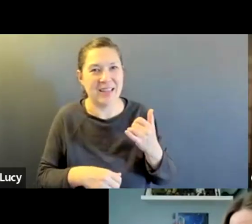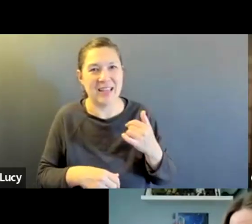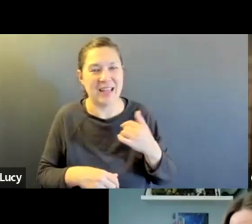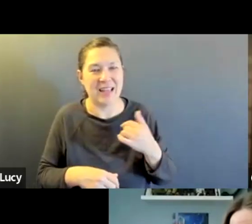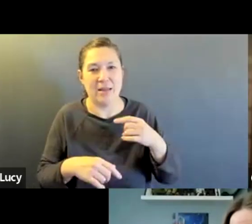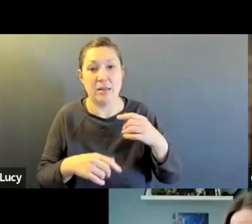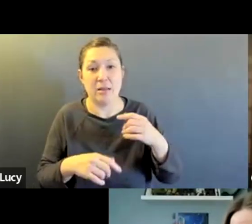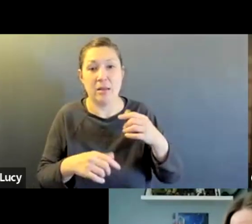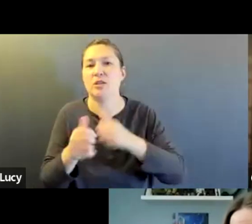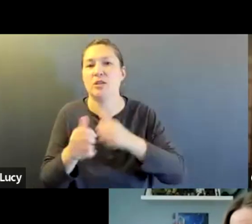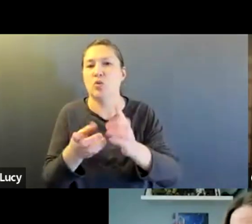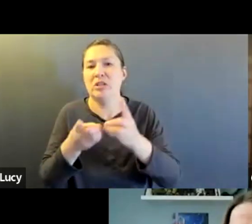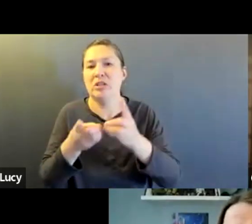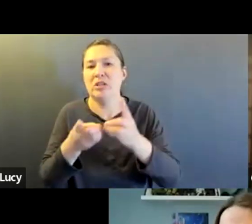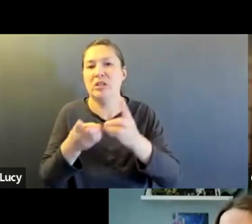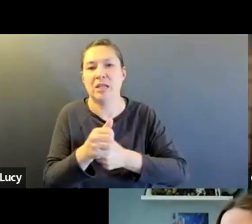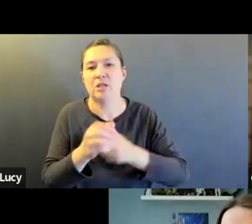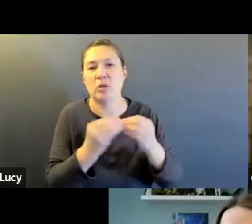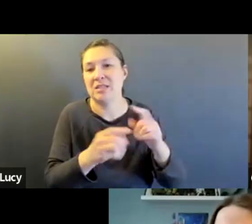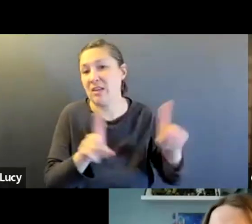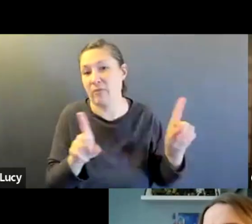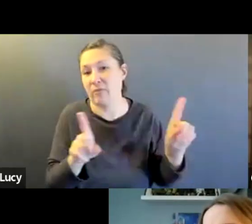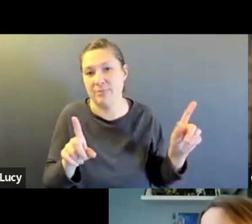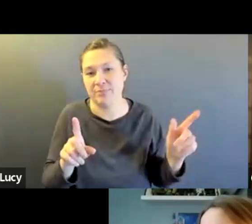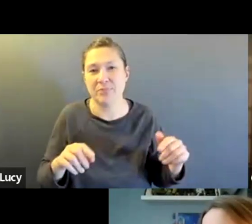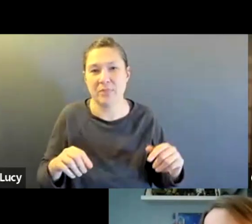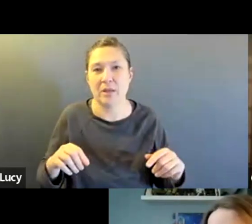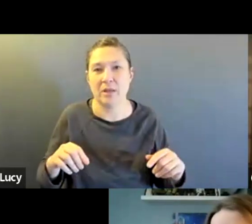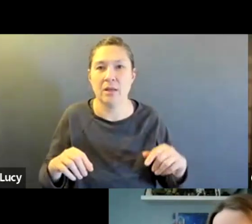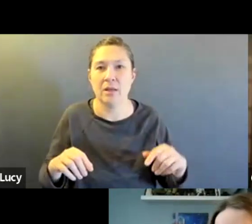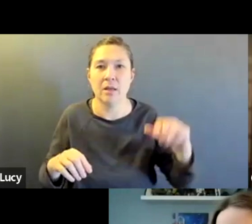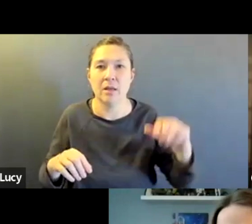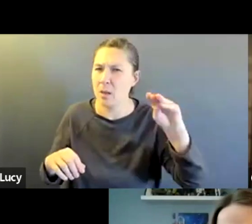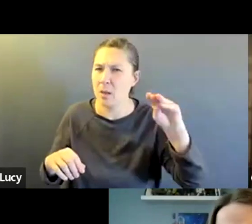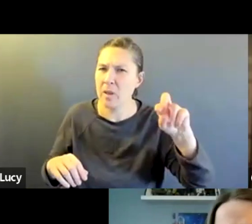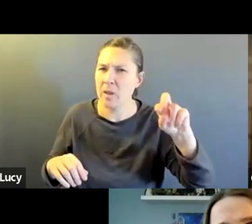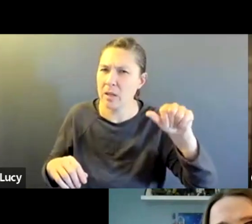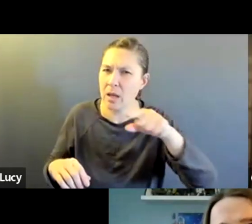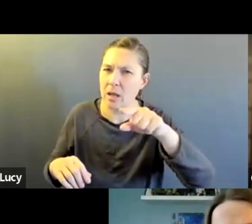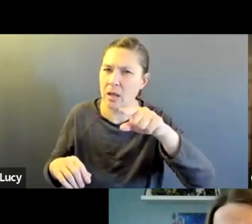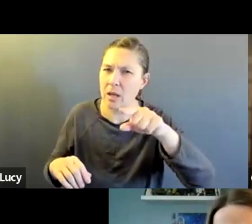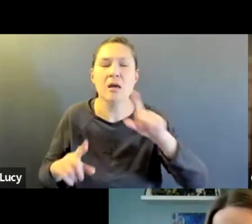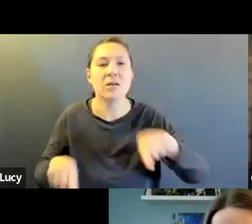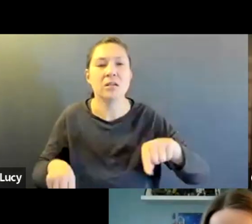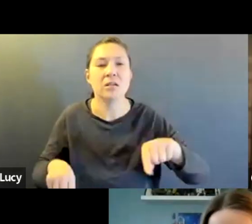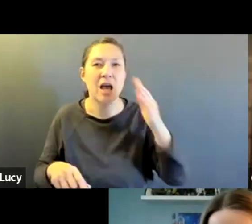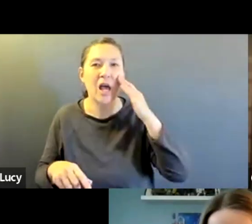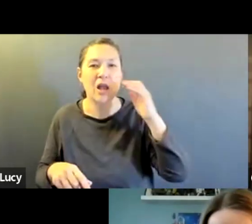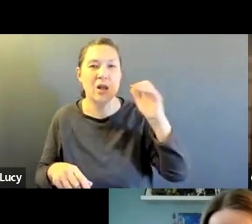Go into Amanda, were you going to share about that? No, I mean, I know it works a little differently for some of the education related grants that go